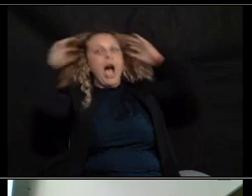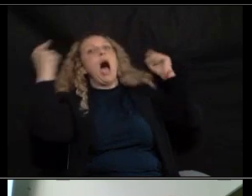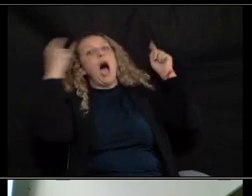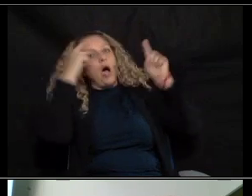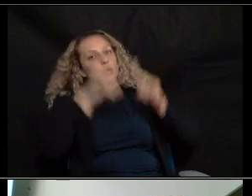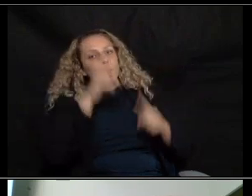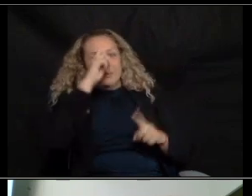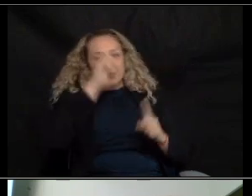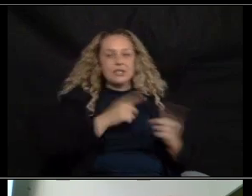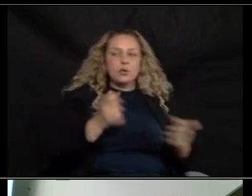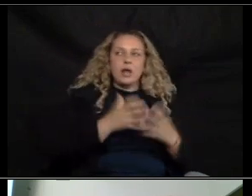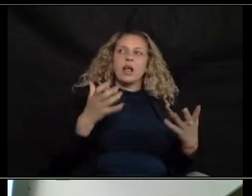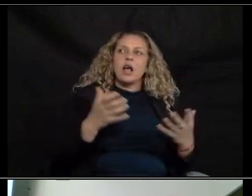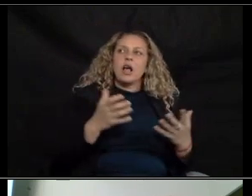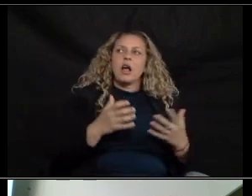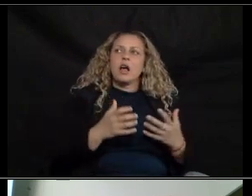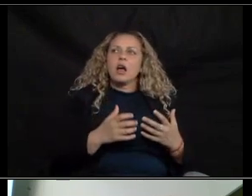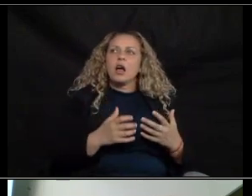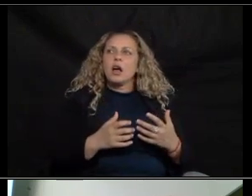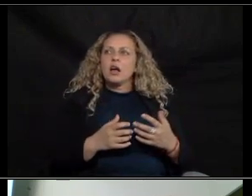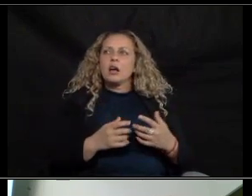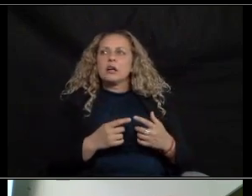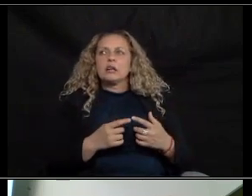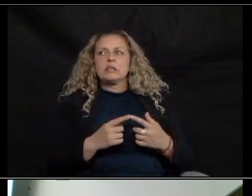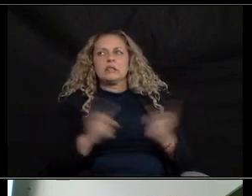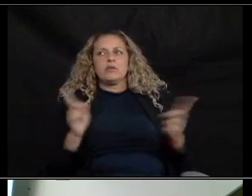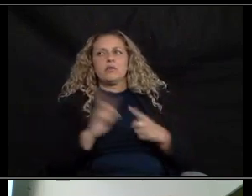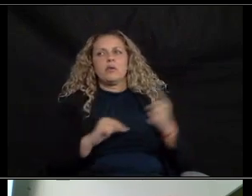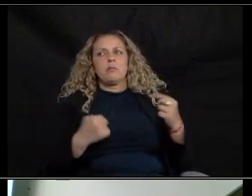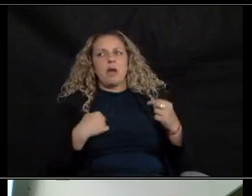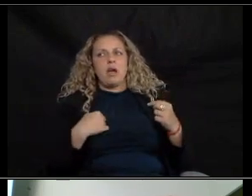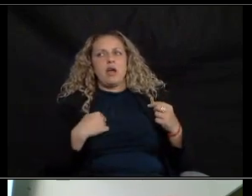everyone's position that's divergent from mine, but